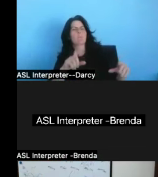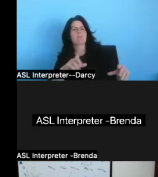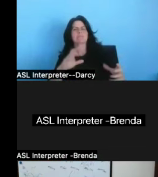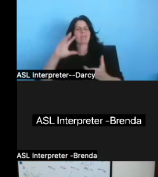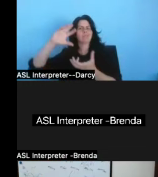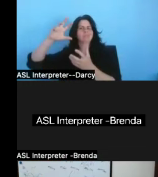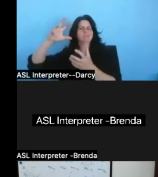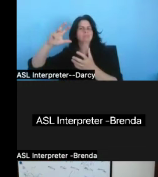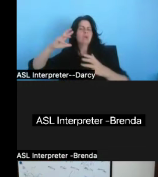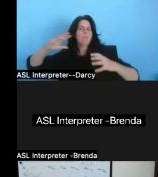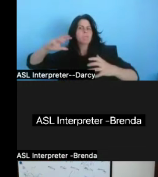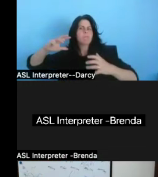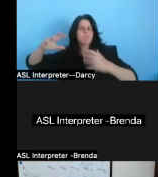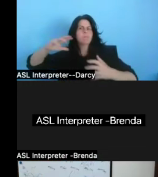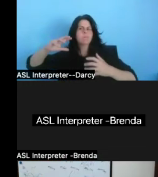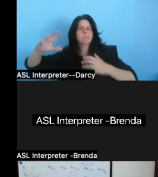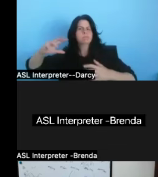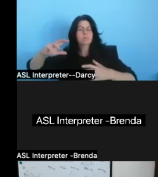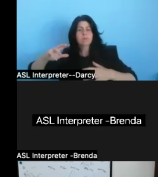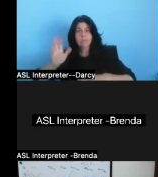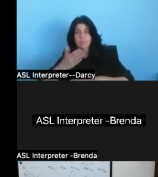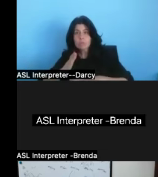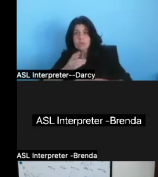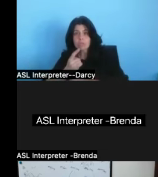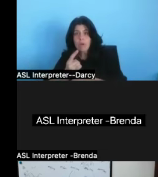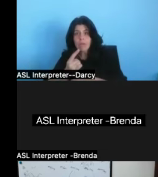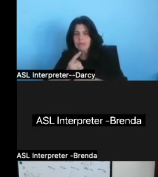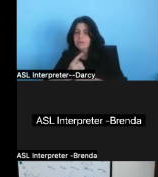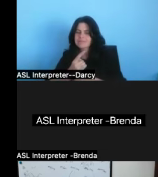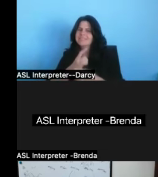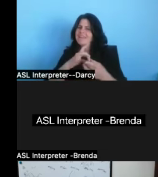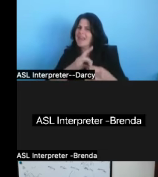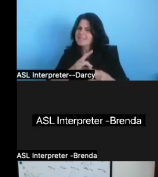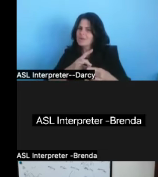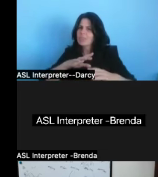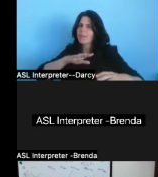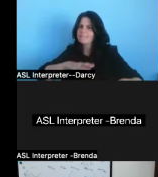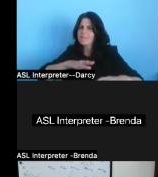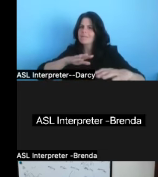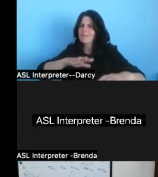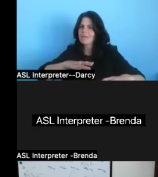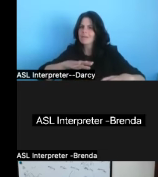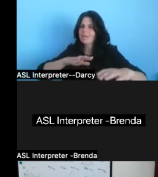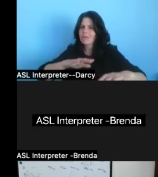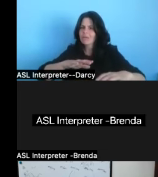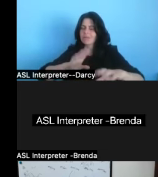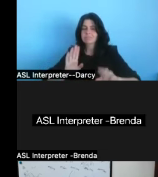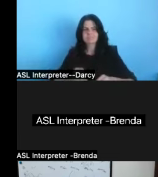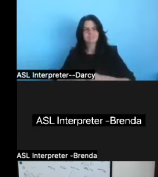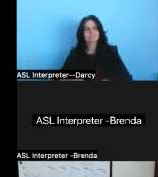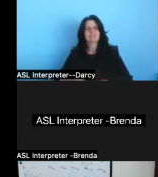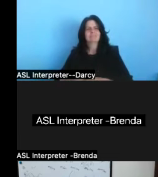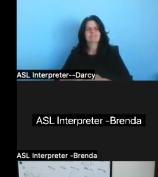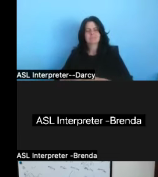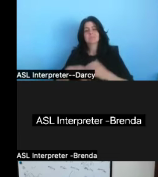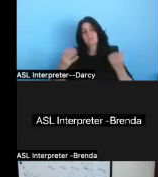music, because it's very tied to the beat rate. And so, yeah, so we wanted to, a lot of signs